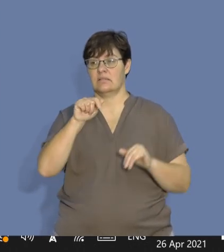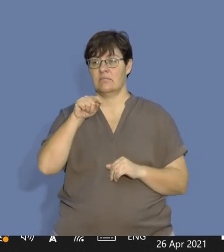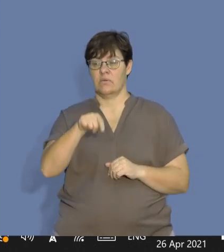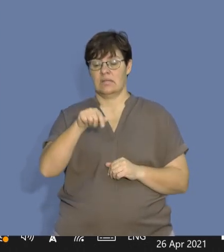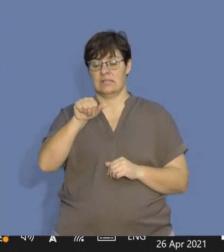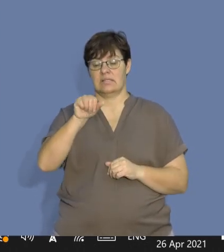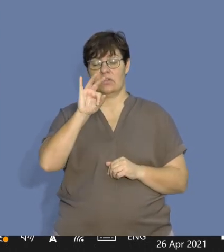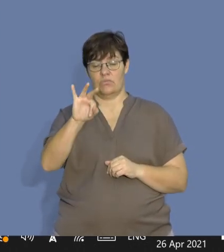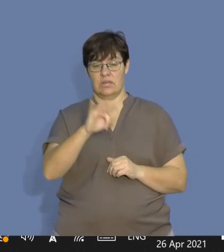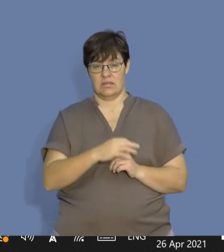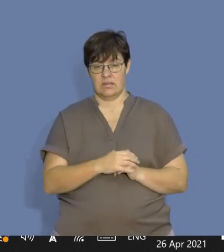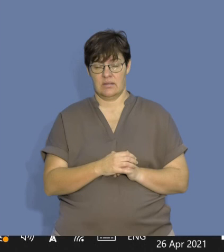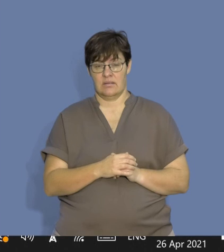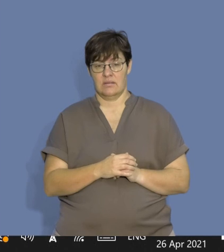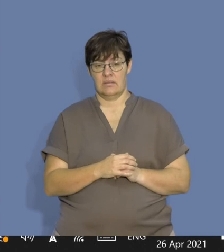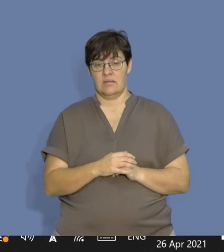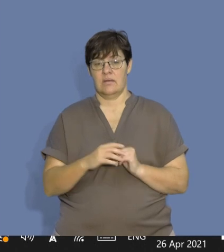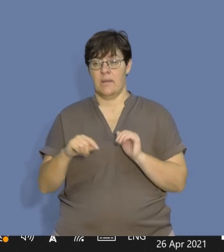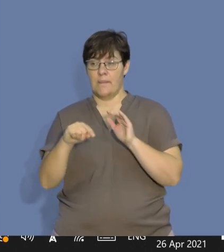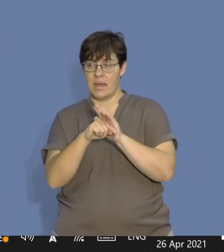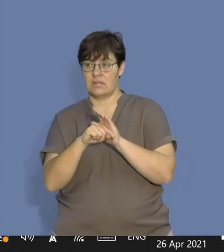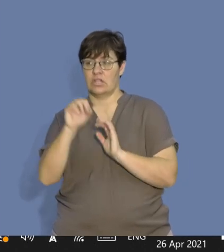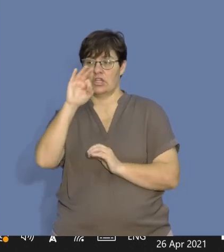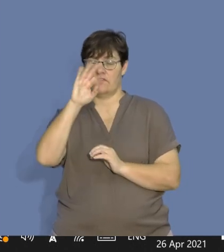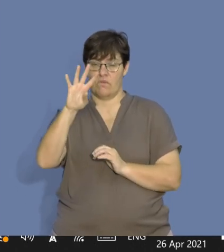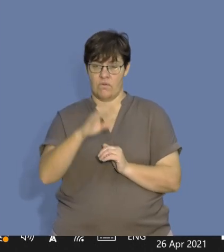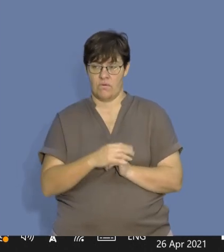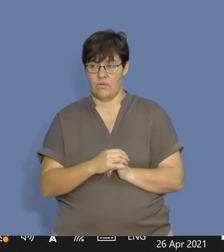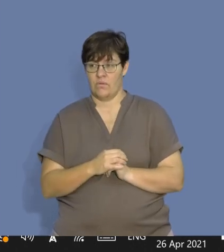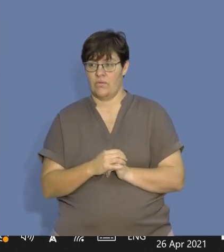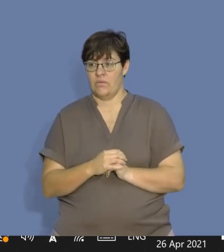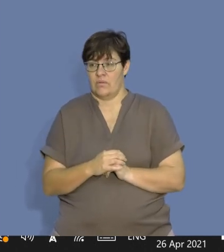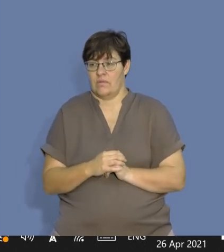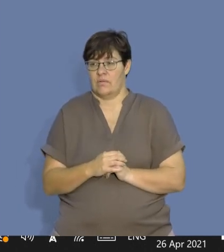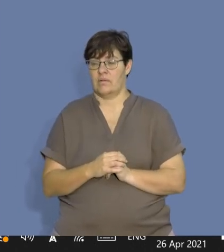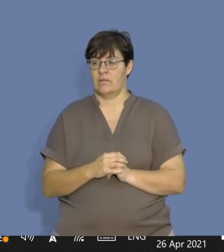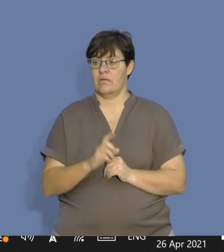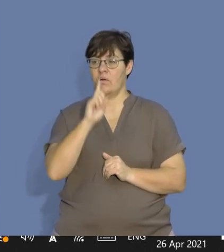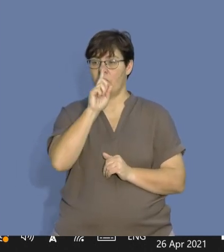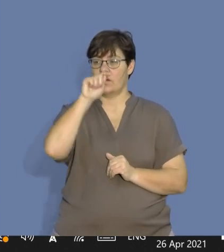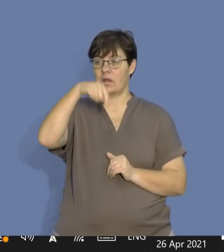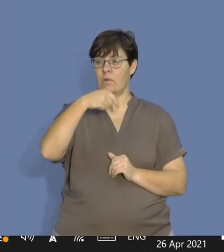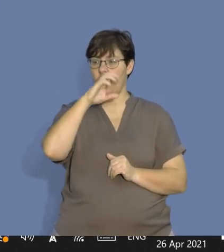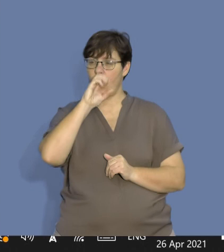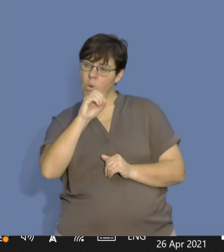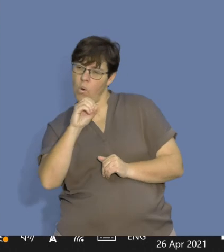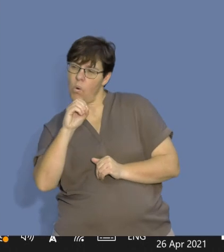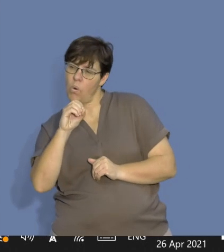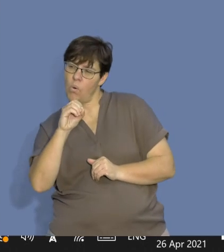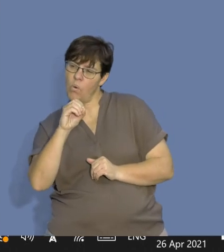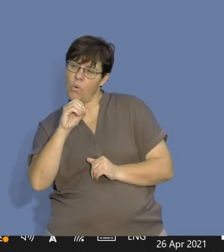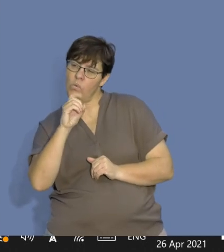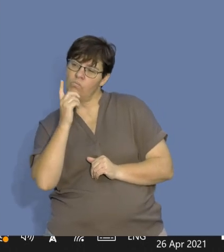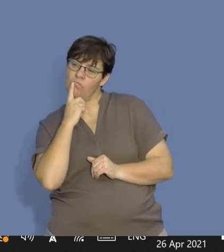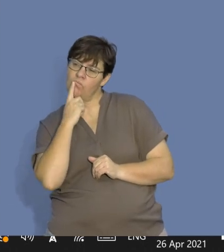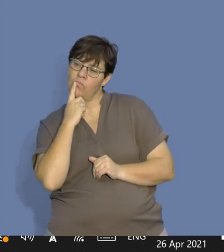6.63 to the minus 34, and we get 1,0. We're going to round it off to 2 decimal